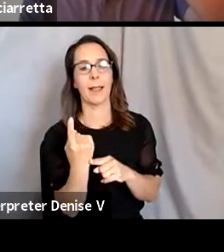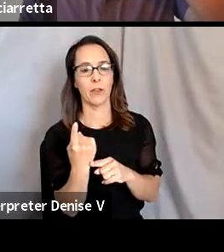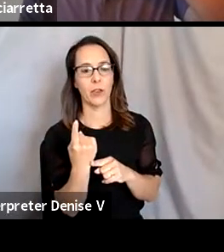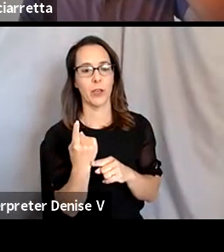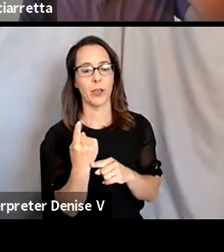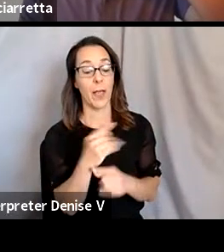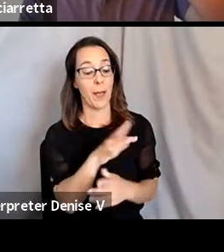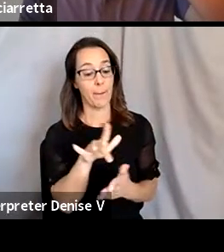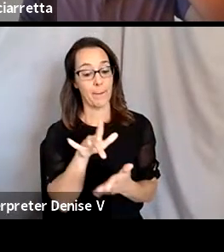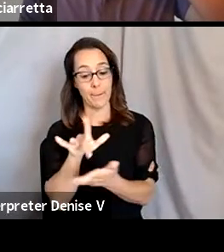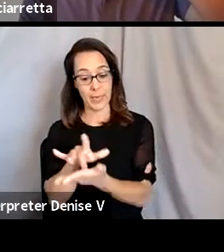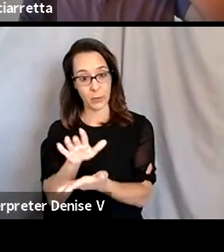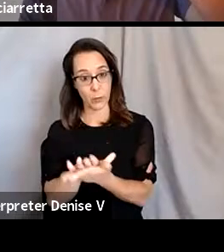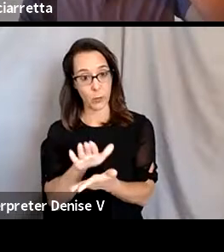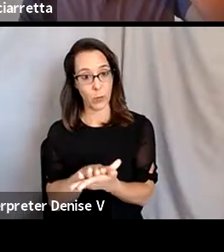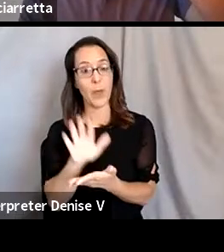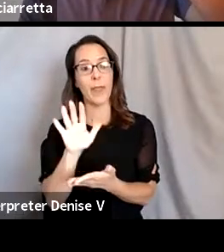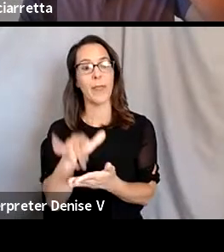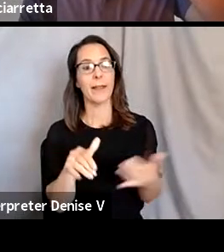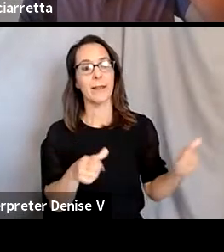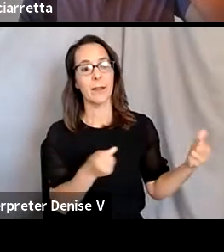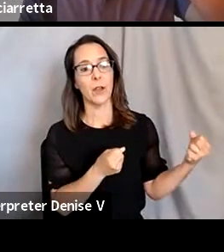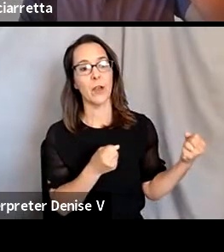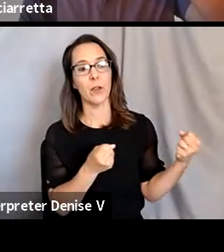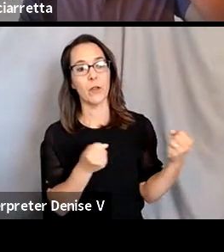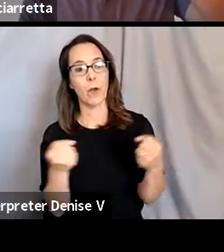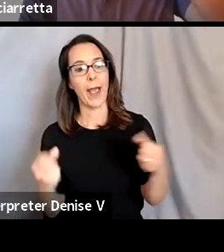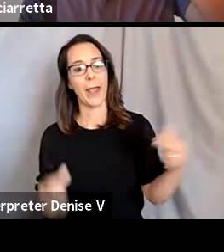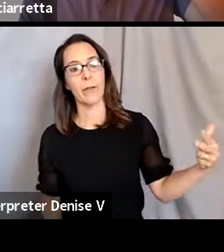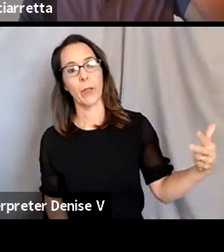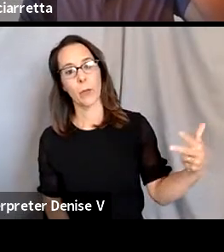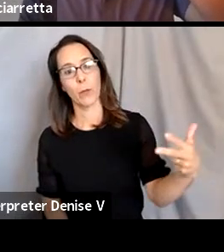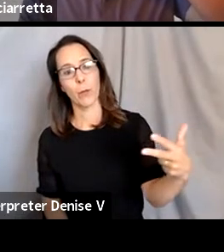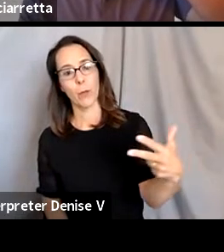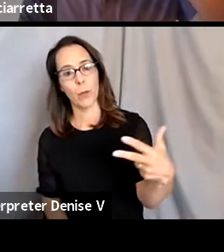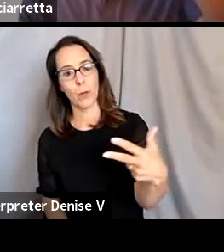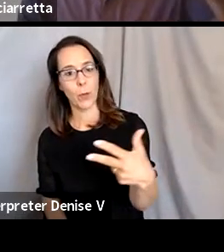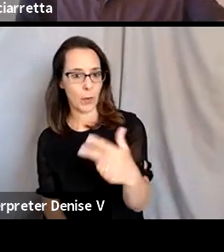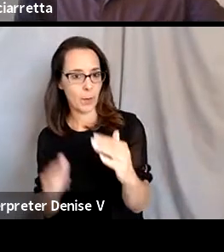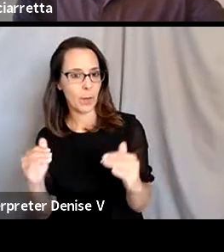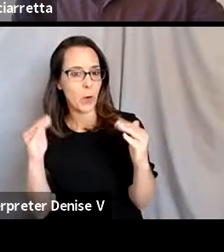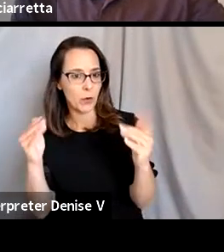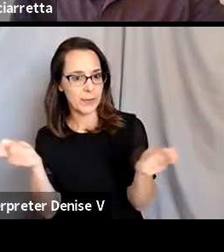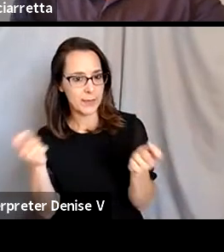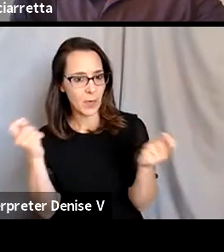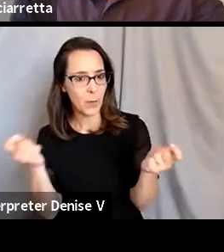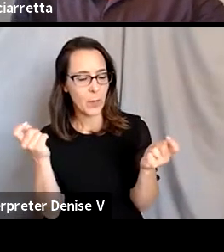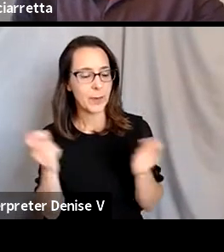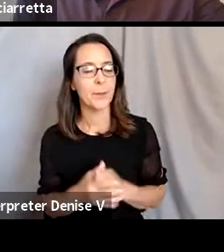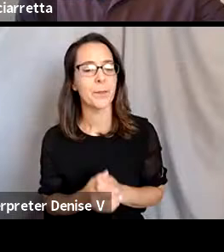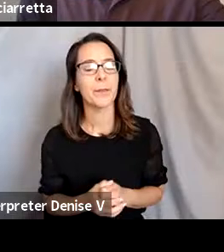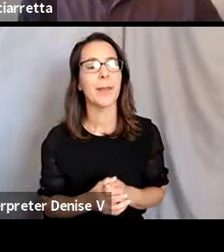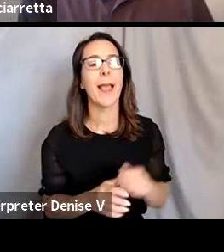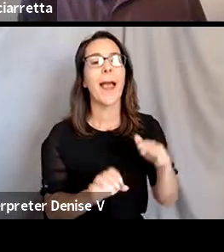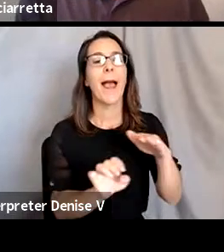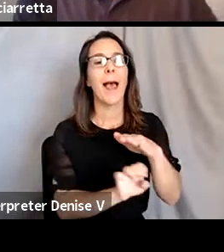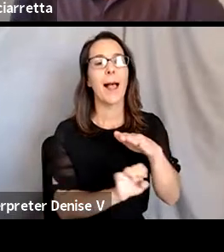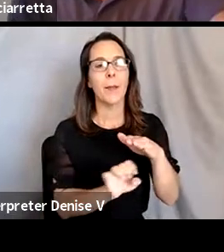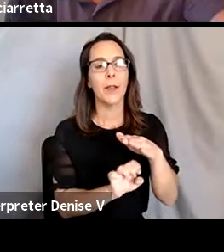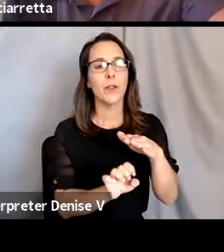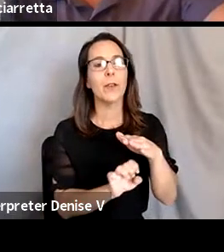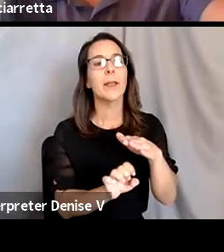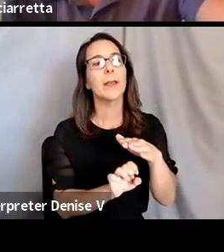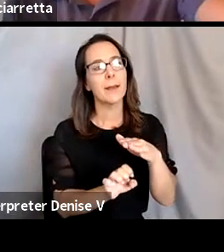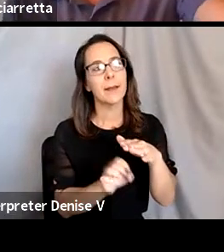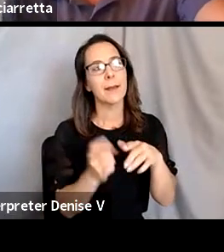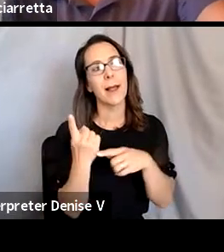school is a drive-through promotion itself. And so elementary, it was going to be